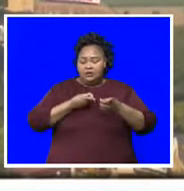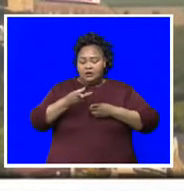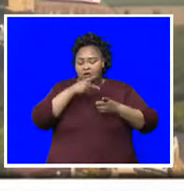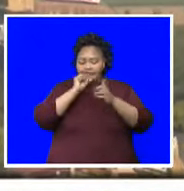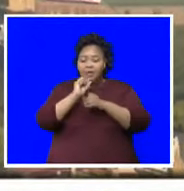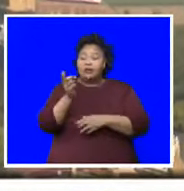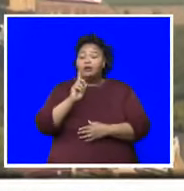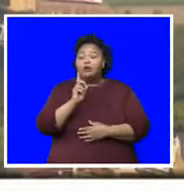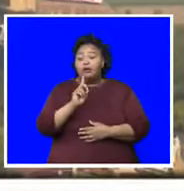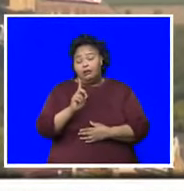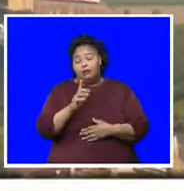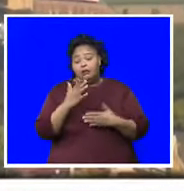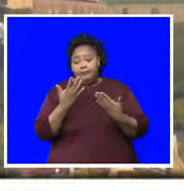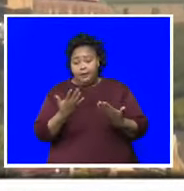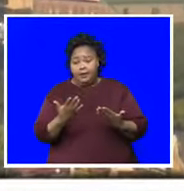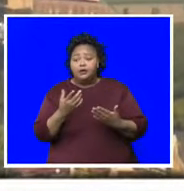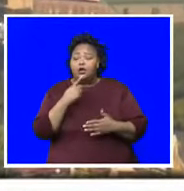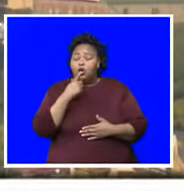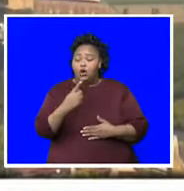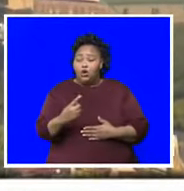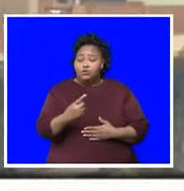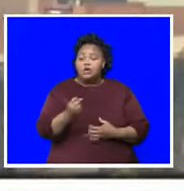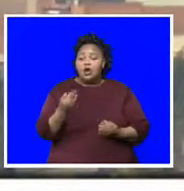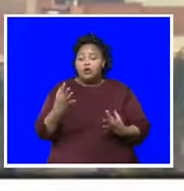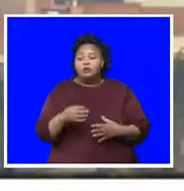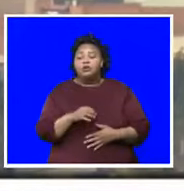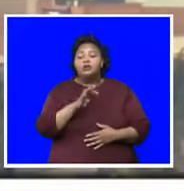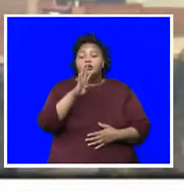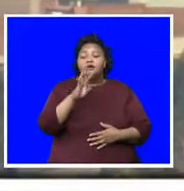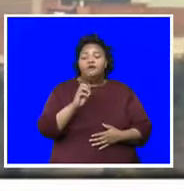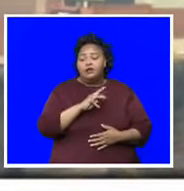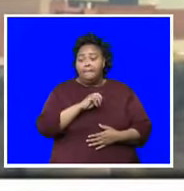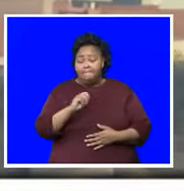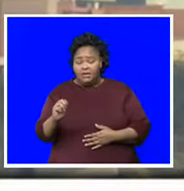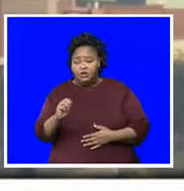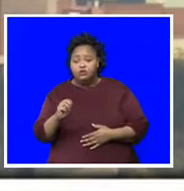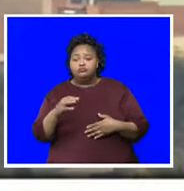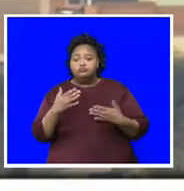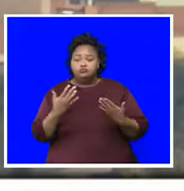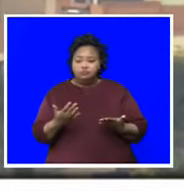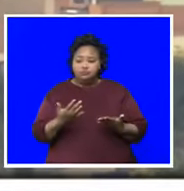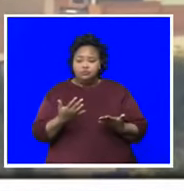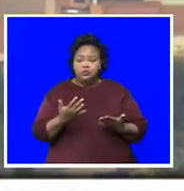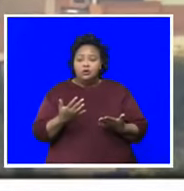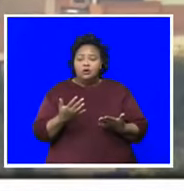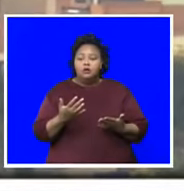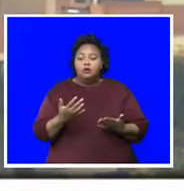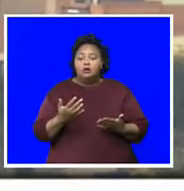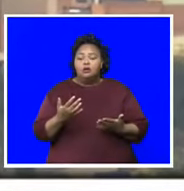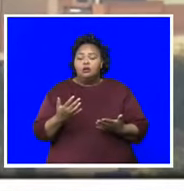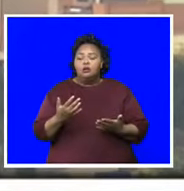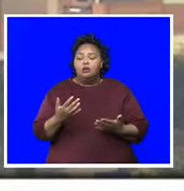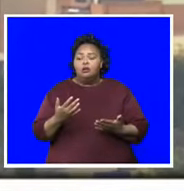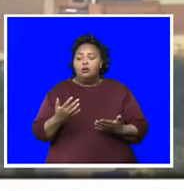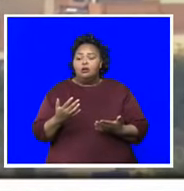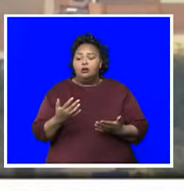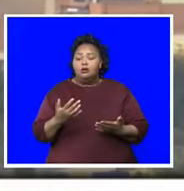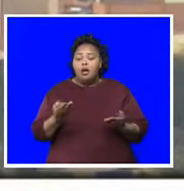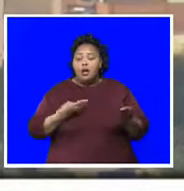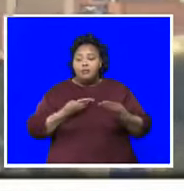Industry and Trade, Mluleki Dlamini, says over 40 million Malangeni has been distributed